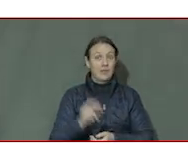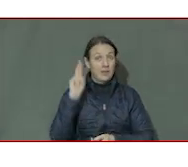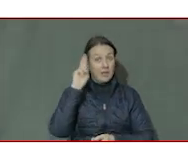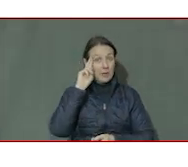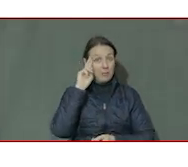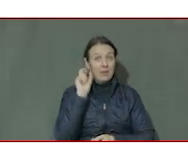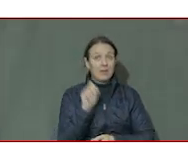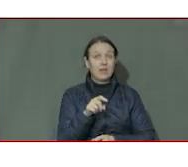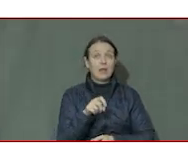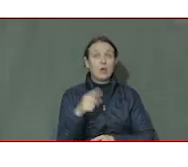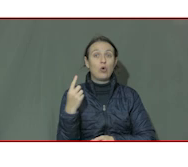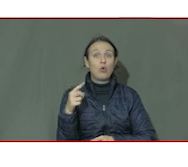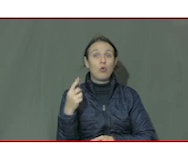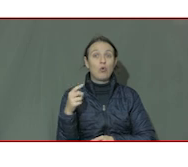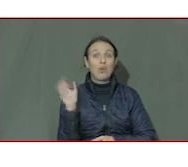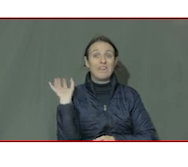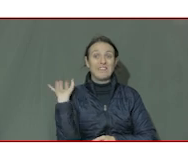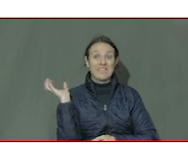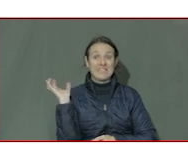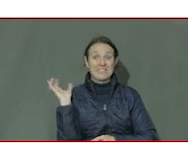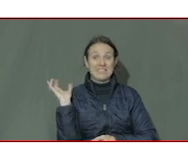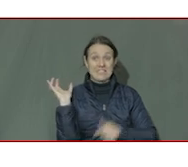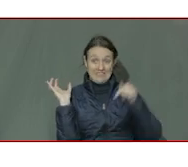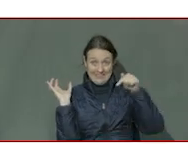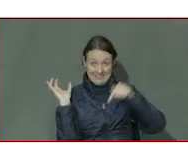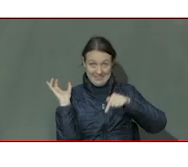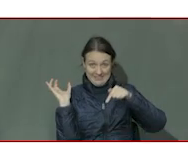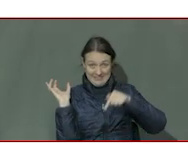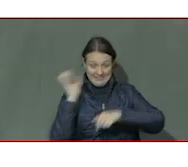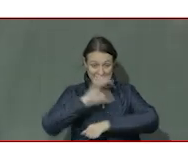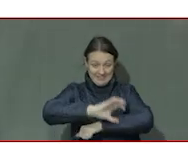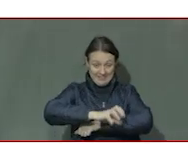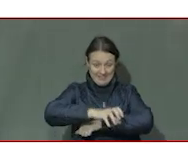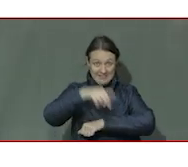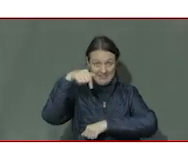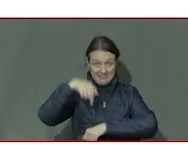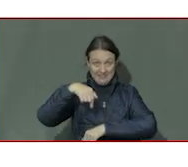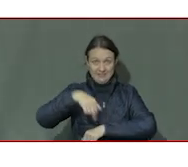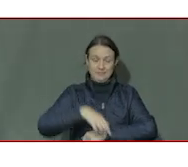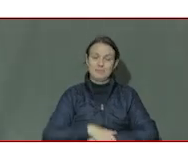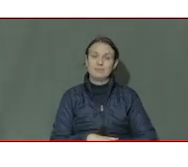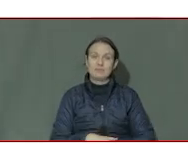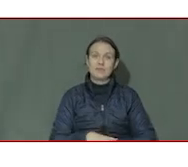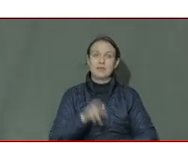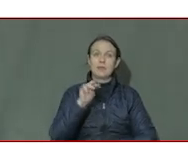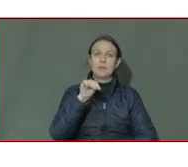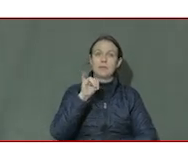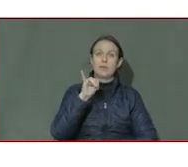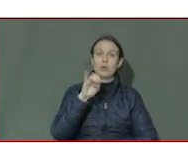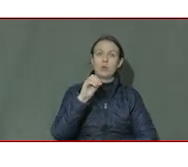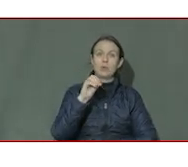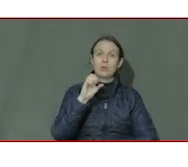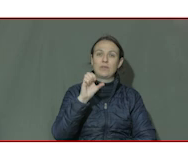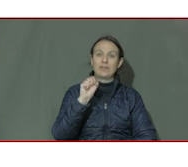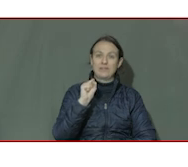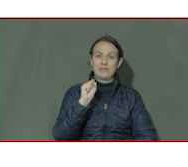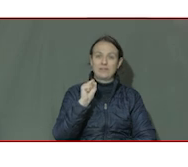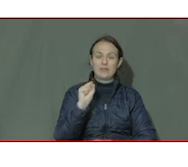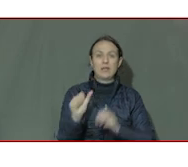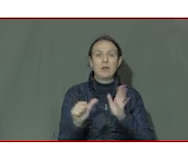is for the Free State. Free State. Ne? Then meiosis, the